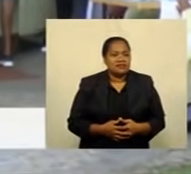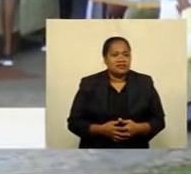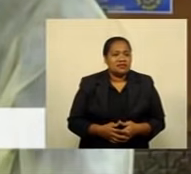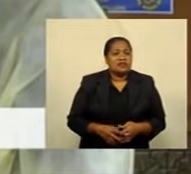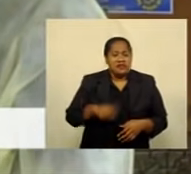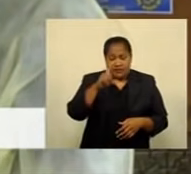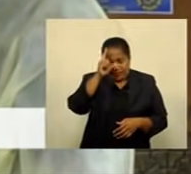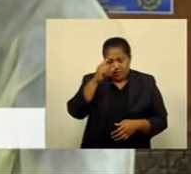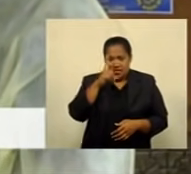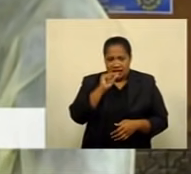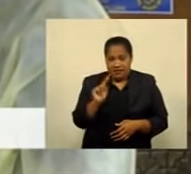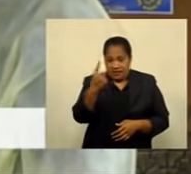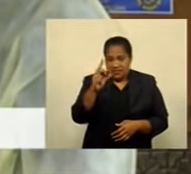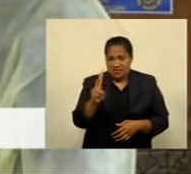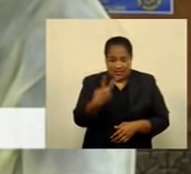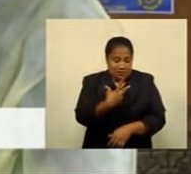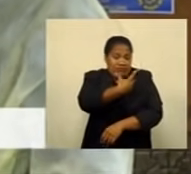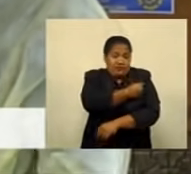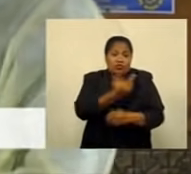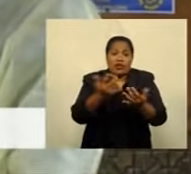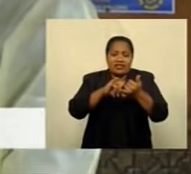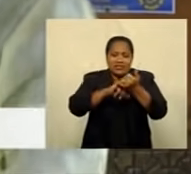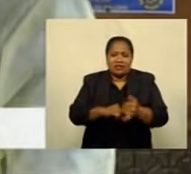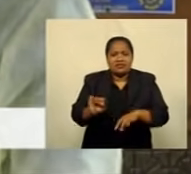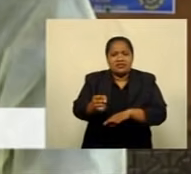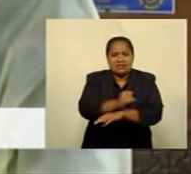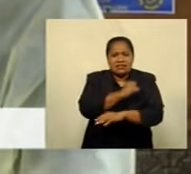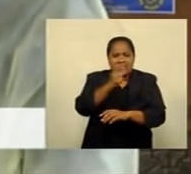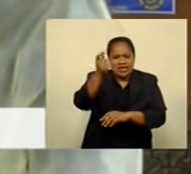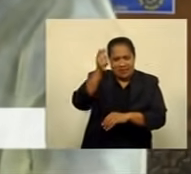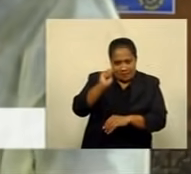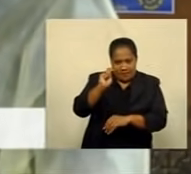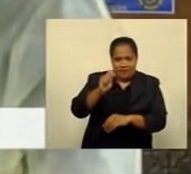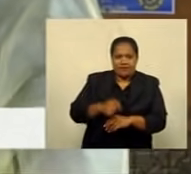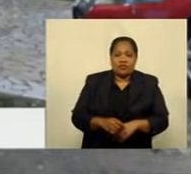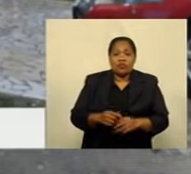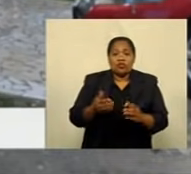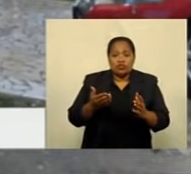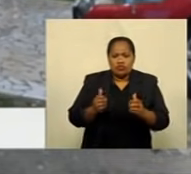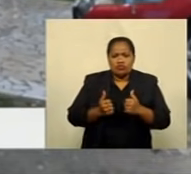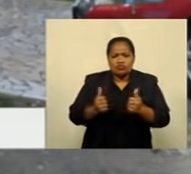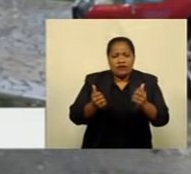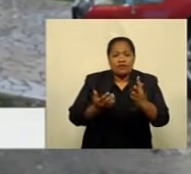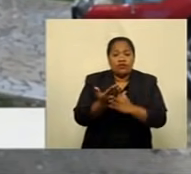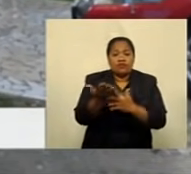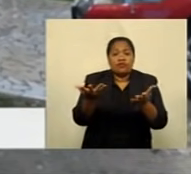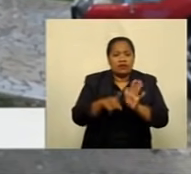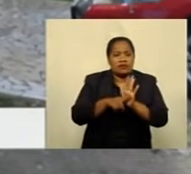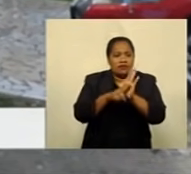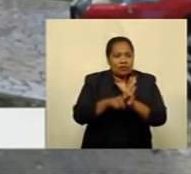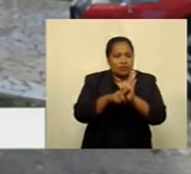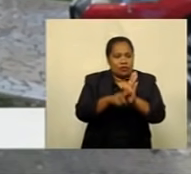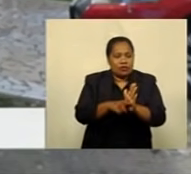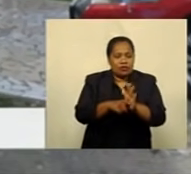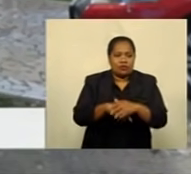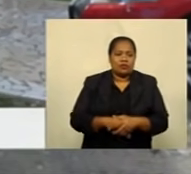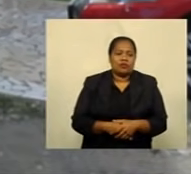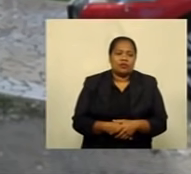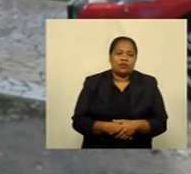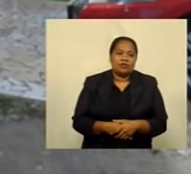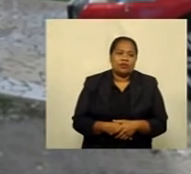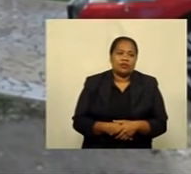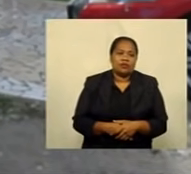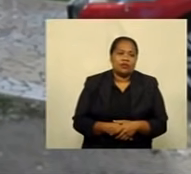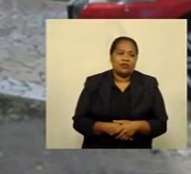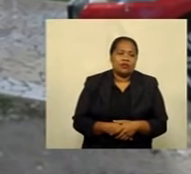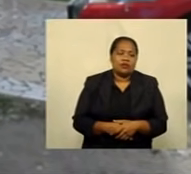second doses at the South Seas Club. The vaccination drive-through in Lautoka the drive-through vaccination in Lautoka